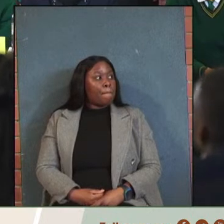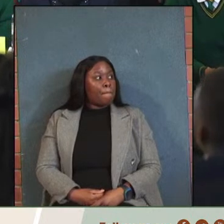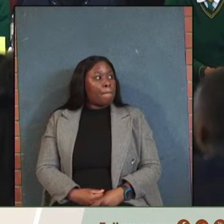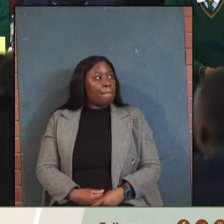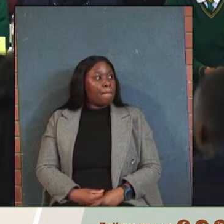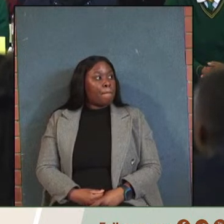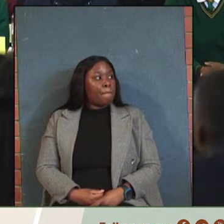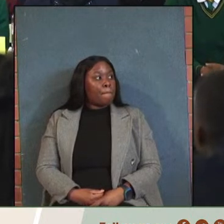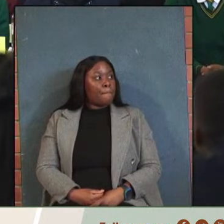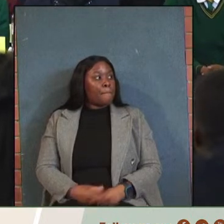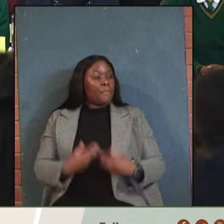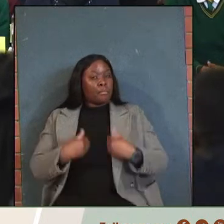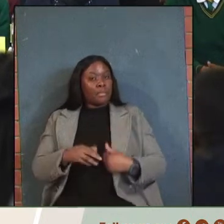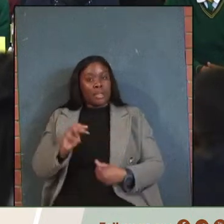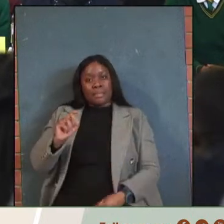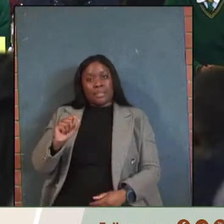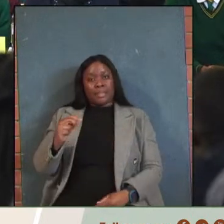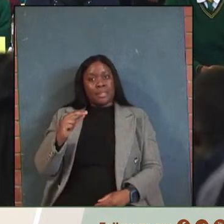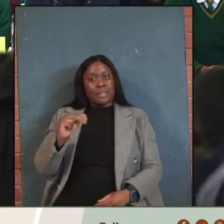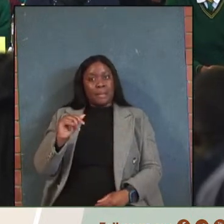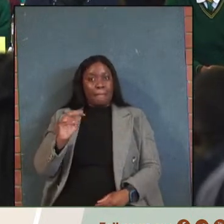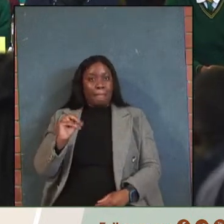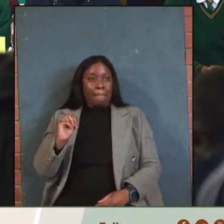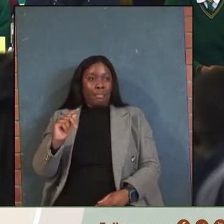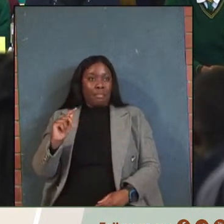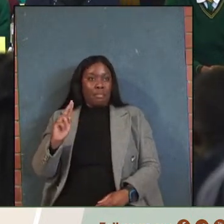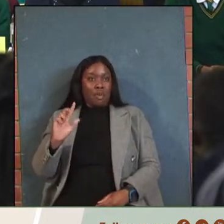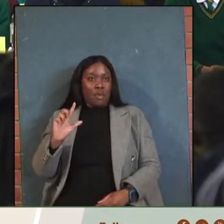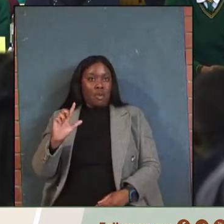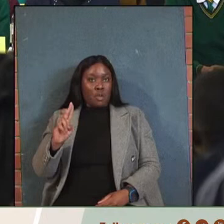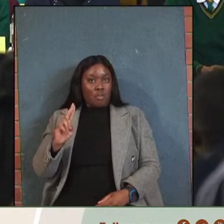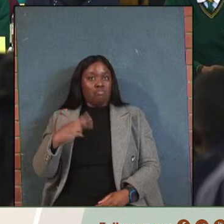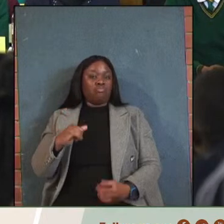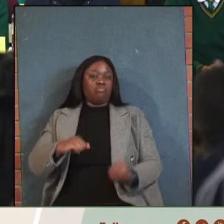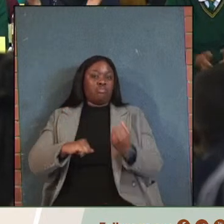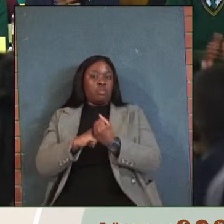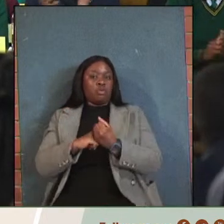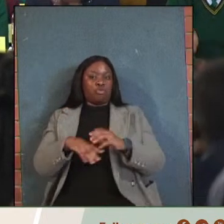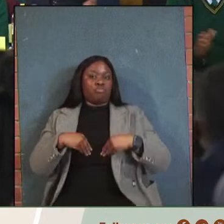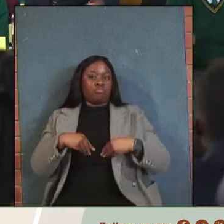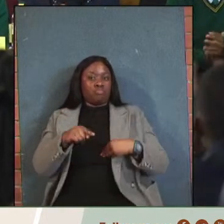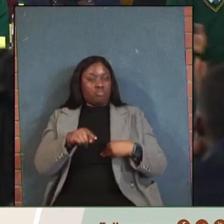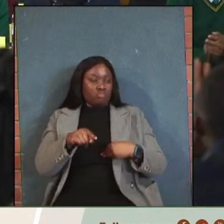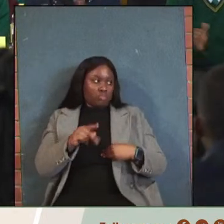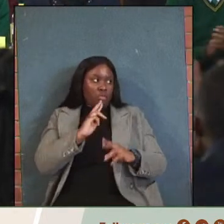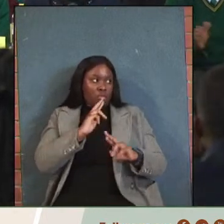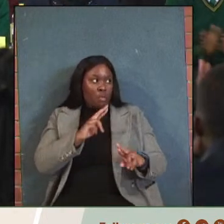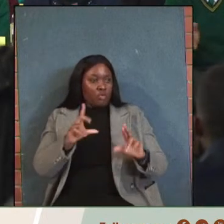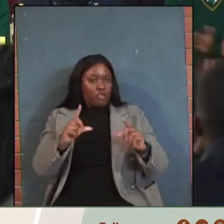I, Honorable Mtimkulu, rise to second our commission report. Thank you.